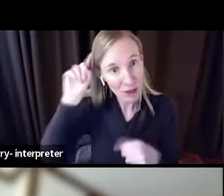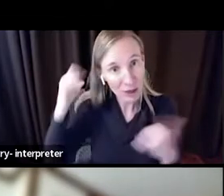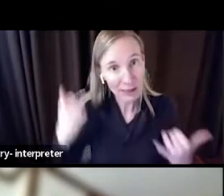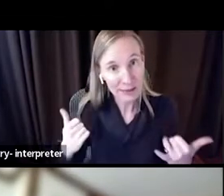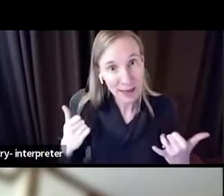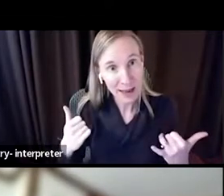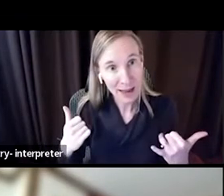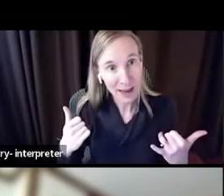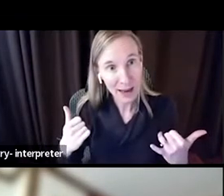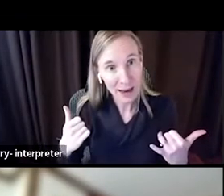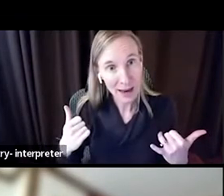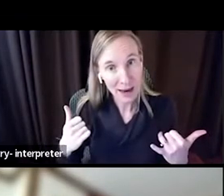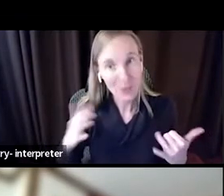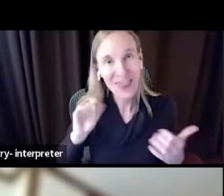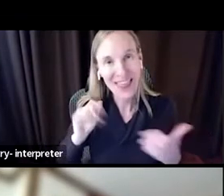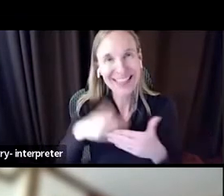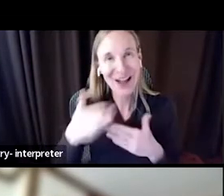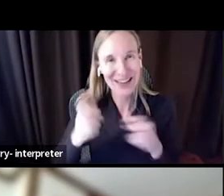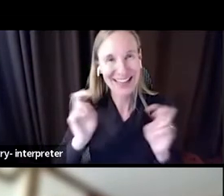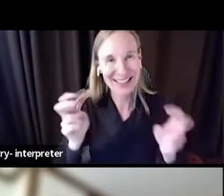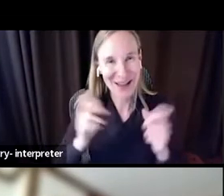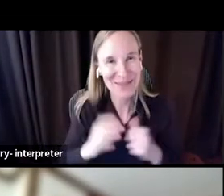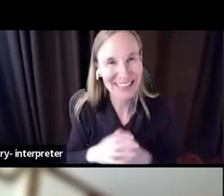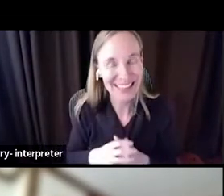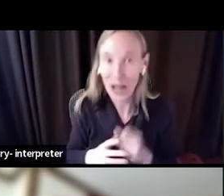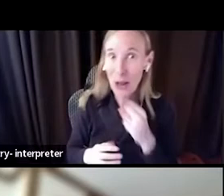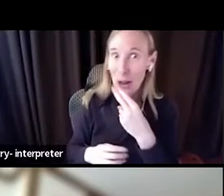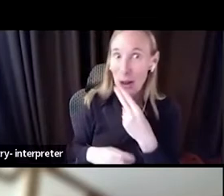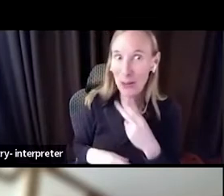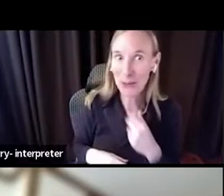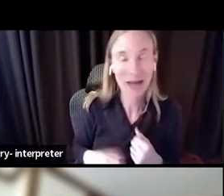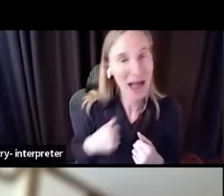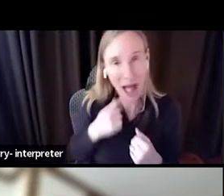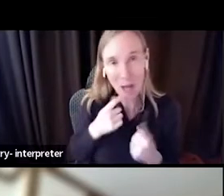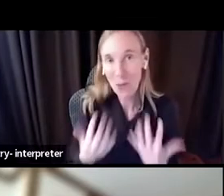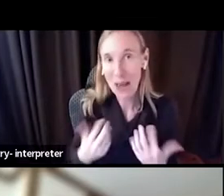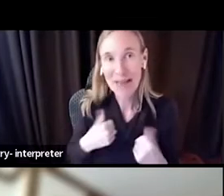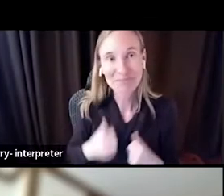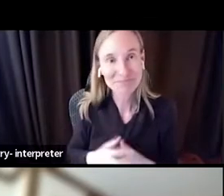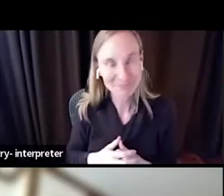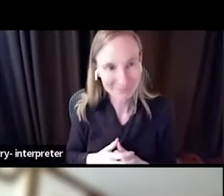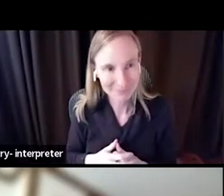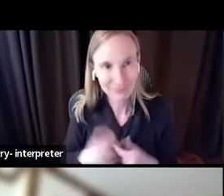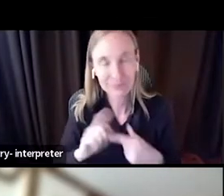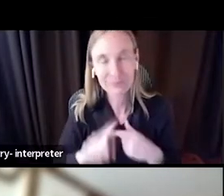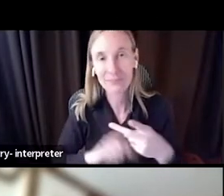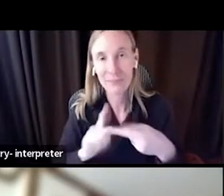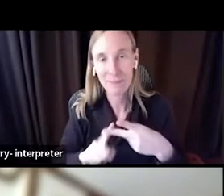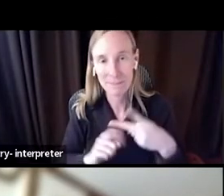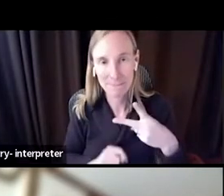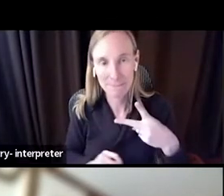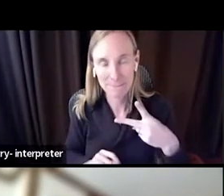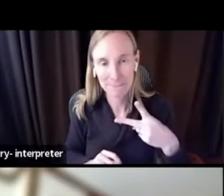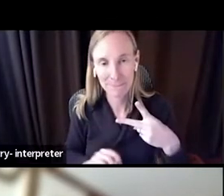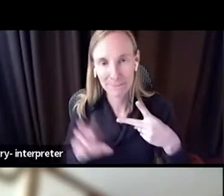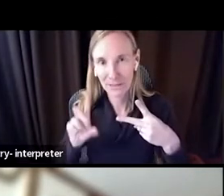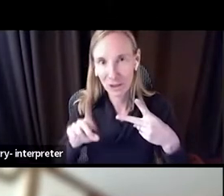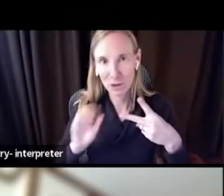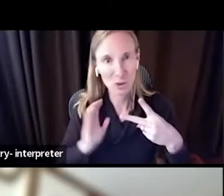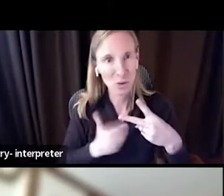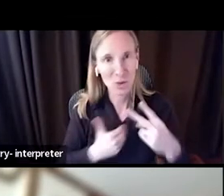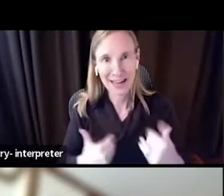That's actually our next topic. Oh, so we're going to talk about that. All right. Well, I'll wait on that. My other question is, do we have